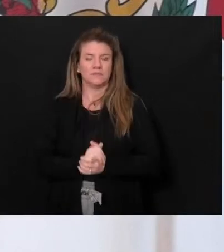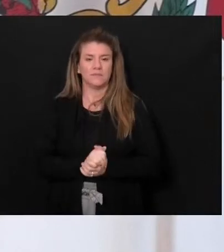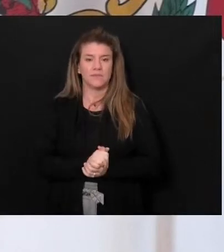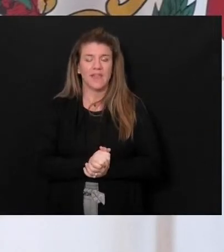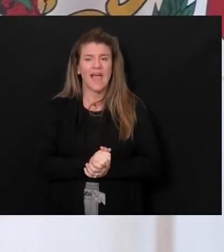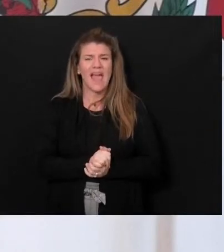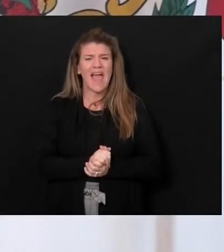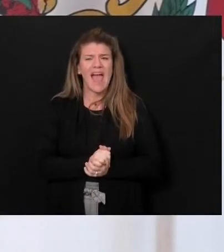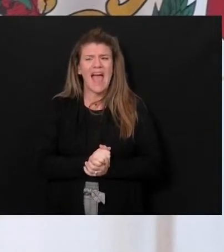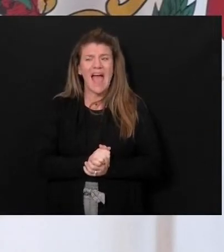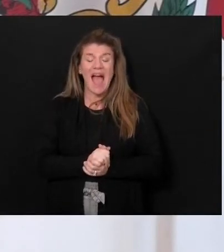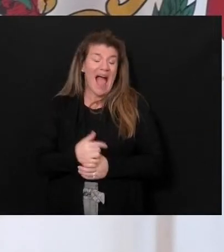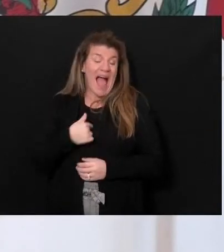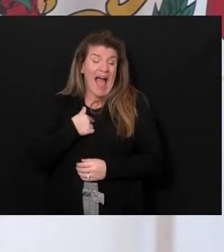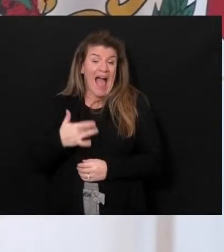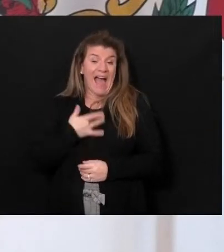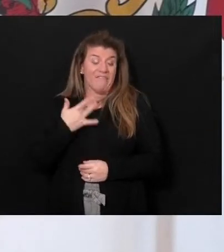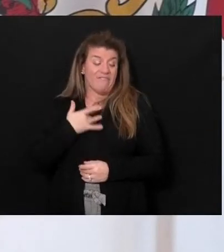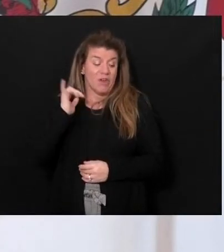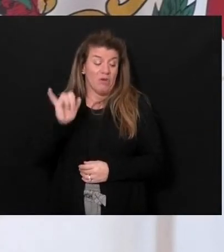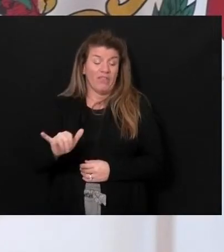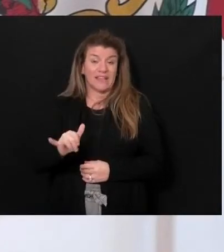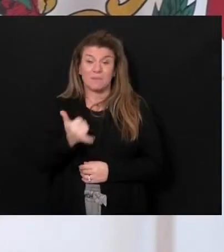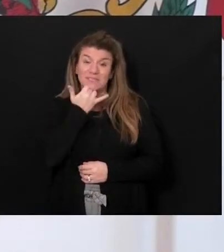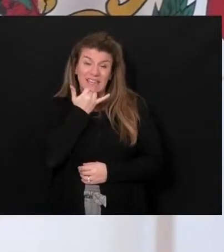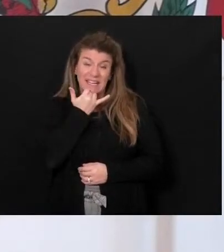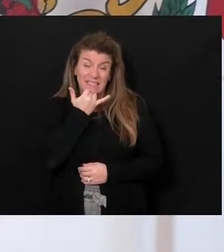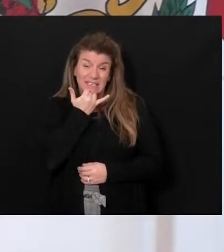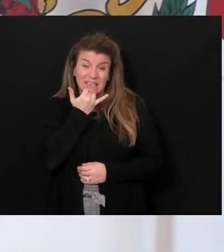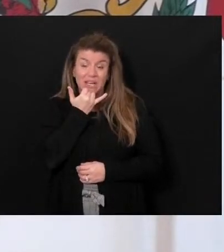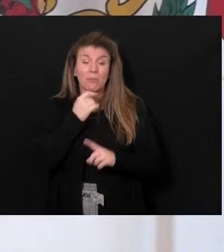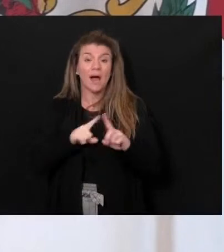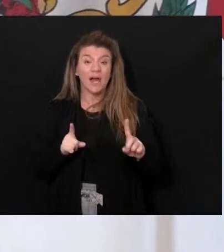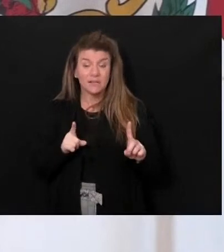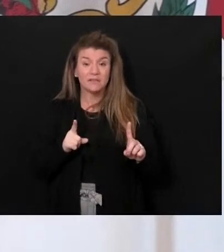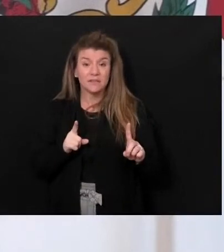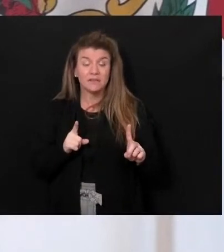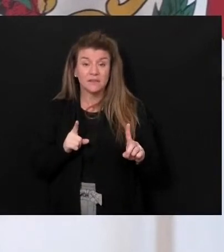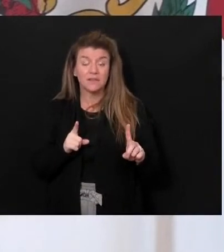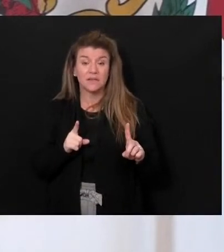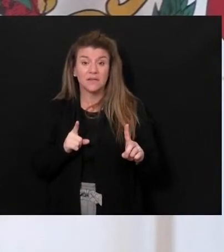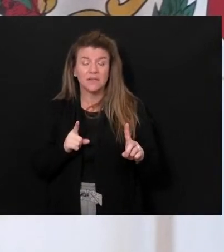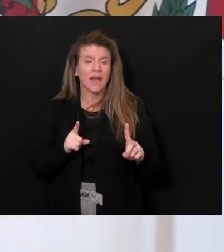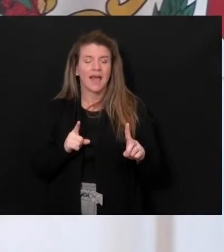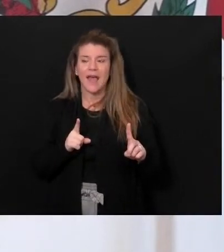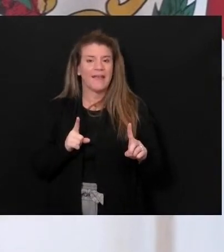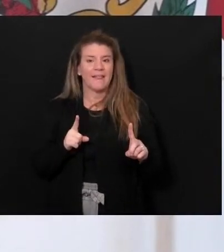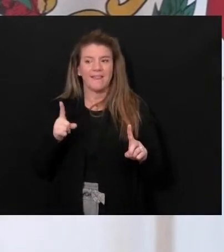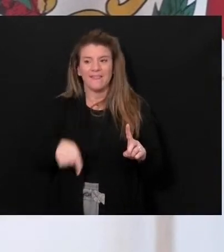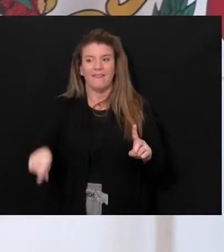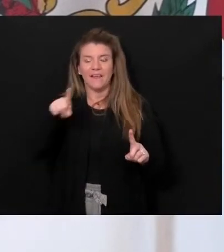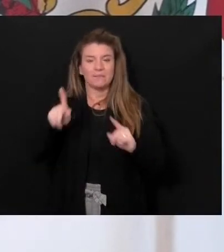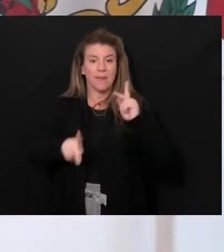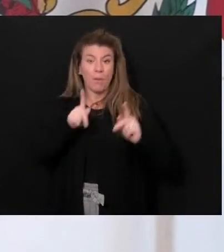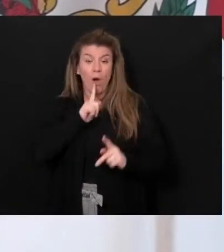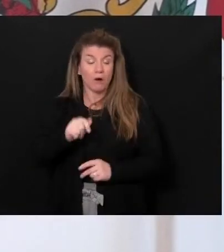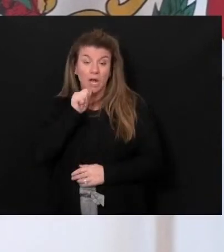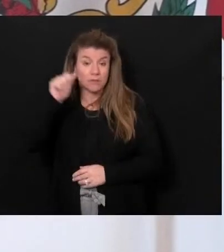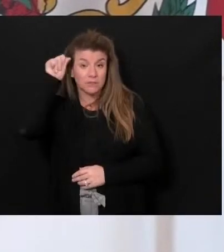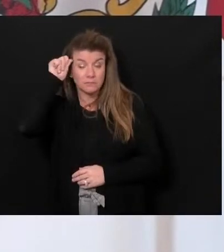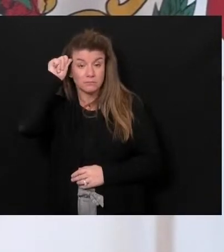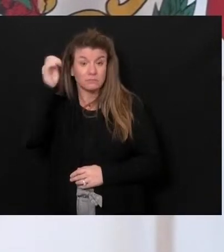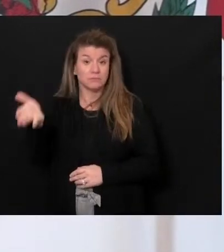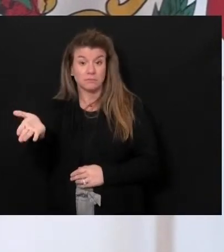I think that's a mistake. But, you know, all these people are grown-ups, and, you know, and